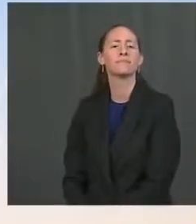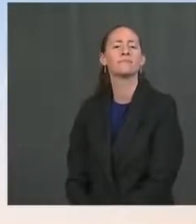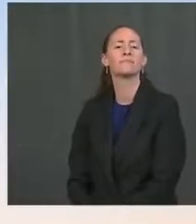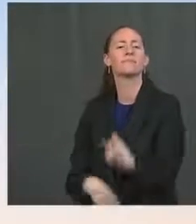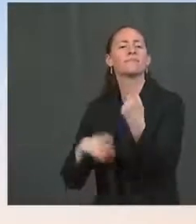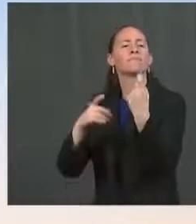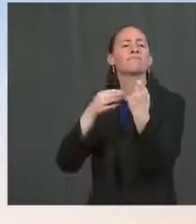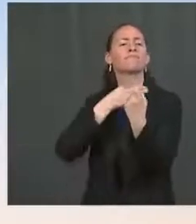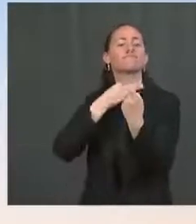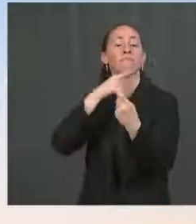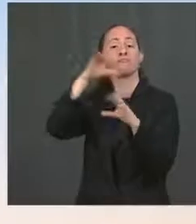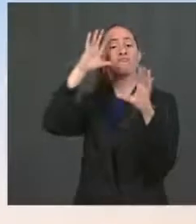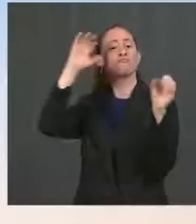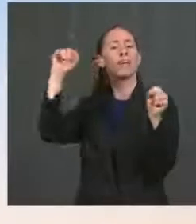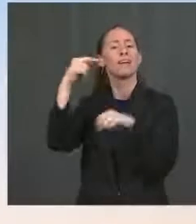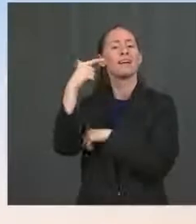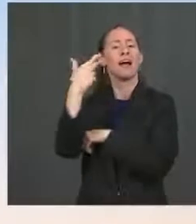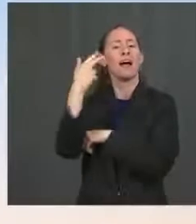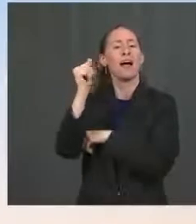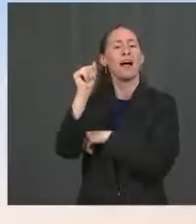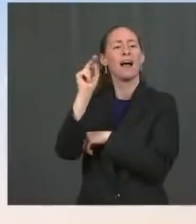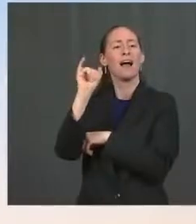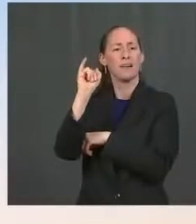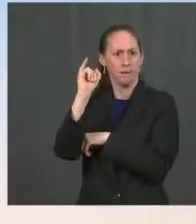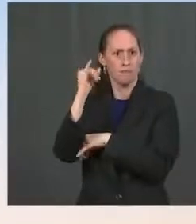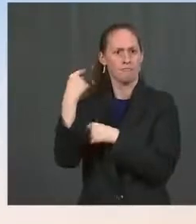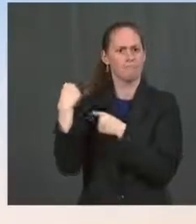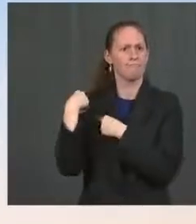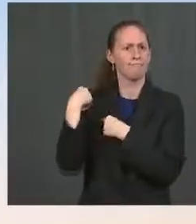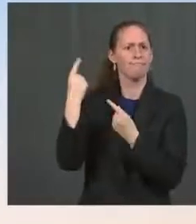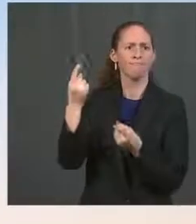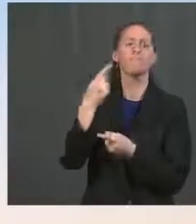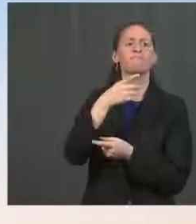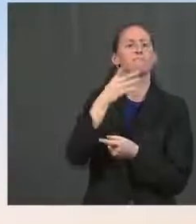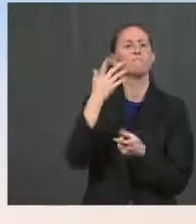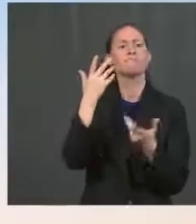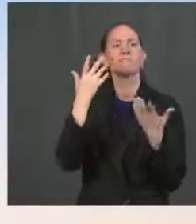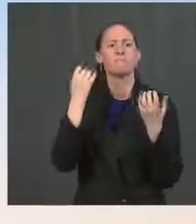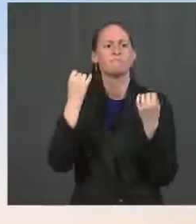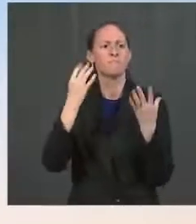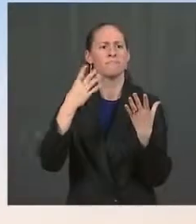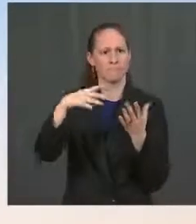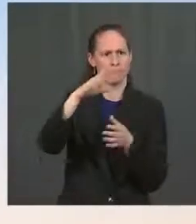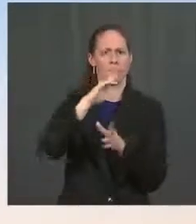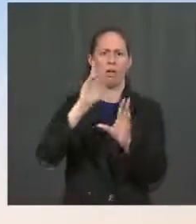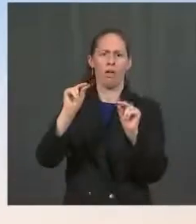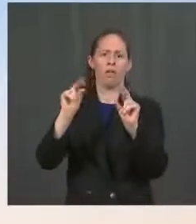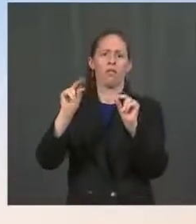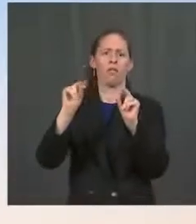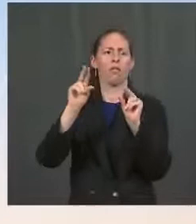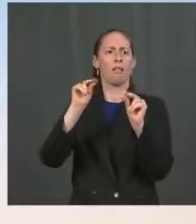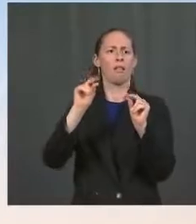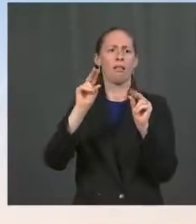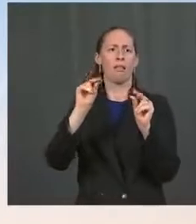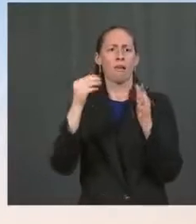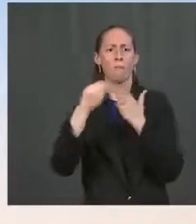of corruptions of the hundreds of millions of dollars that U.S. taxpayers' money has given to the Afghan people. And